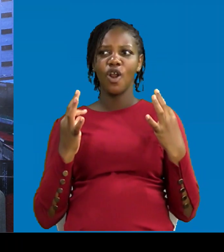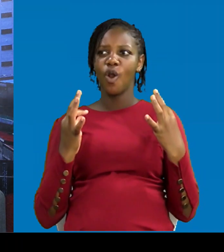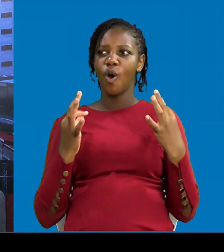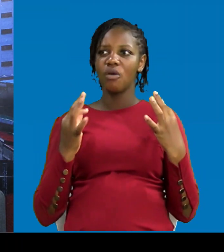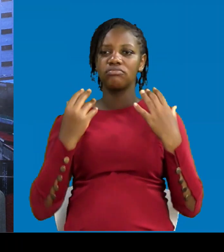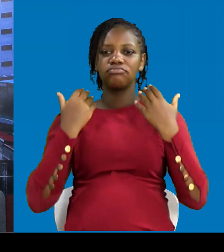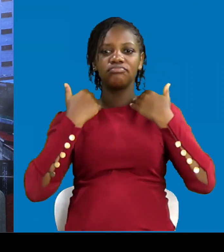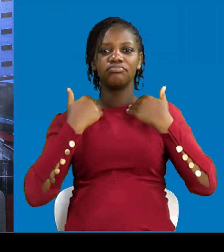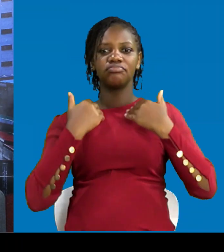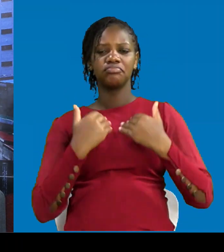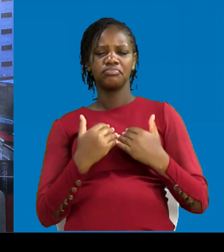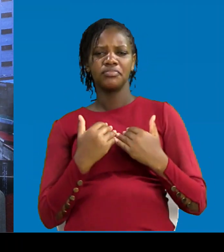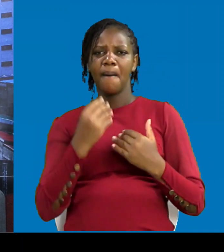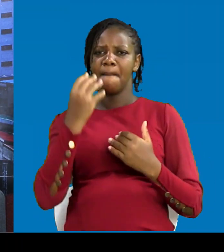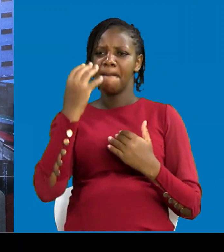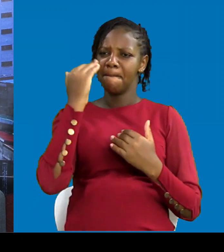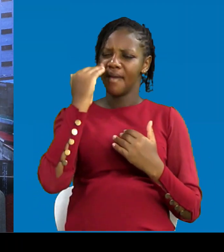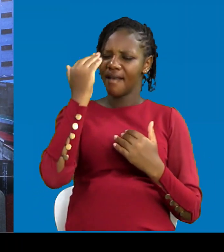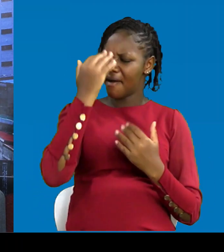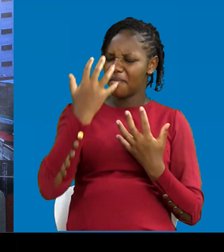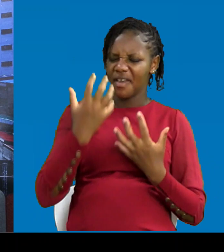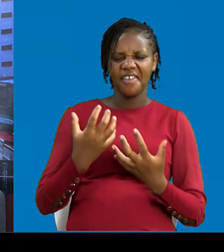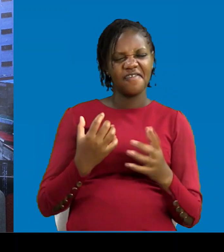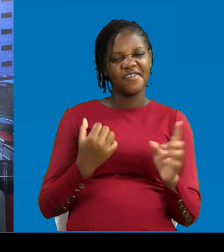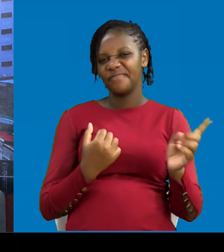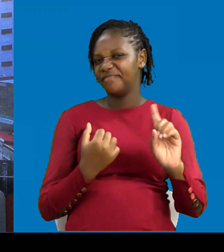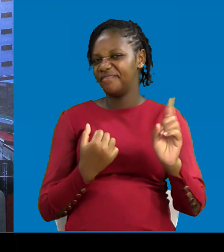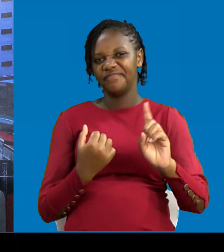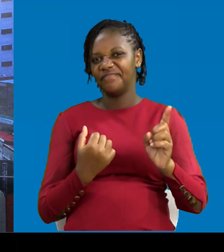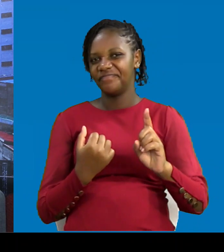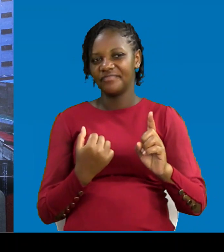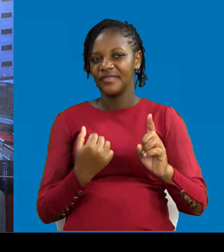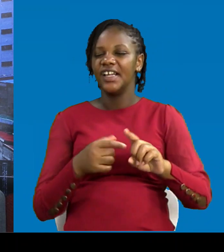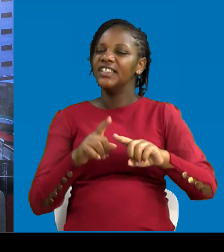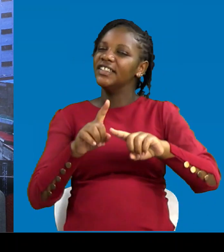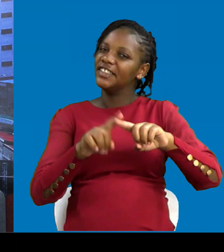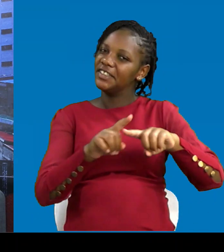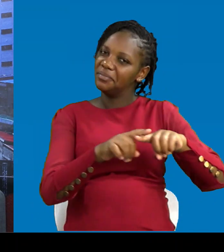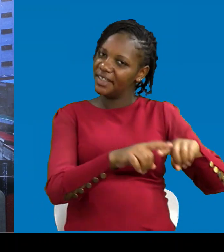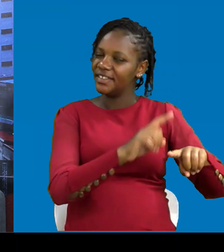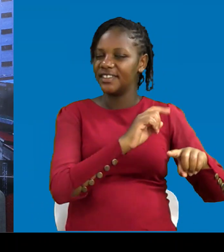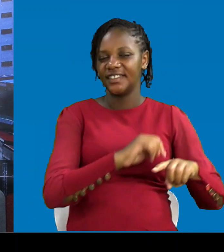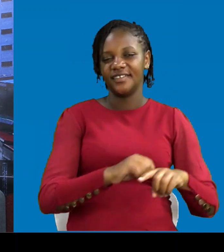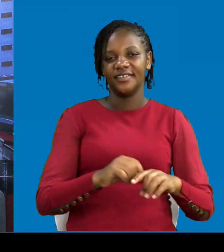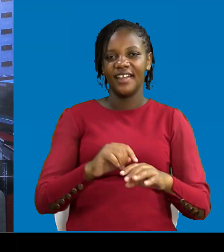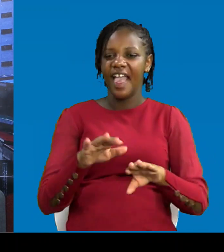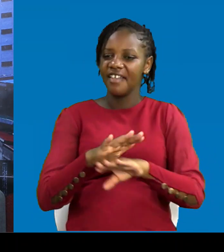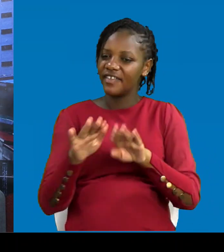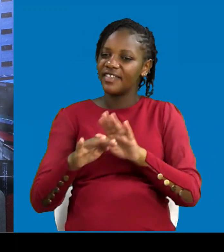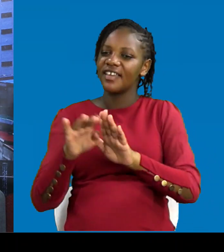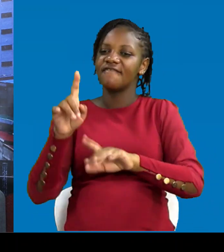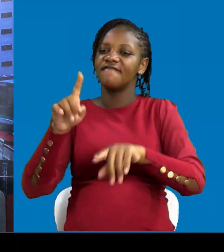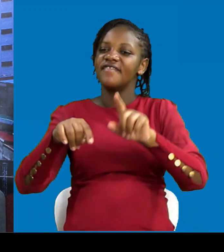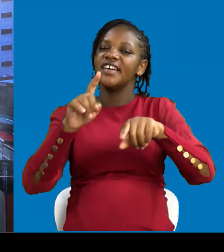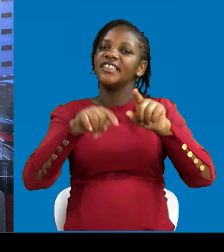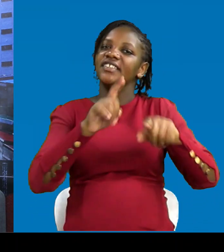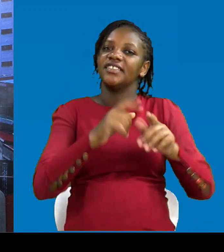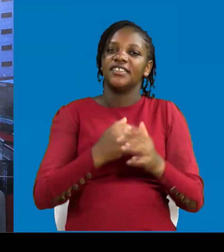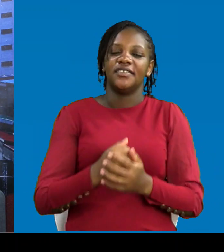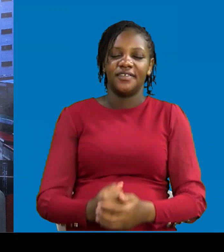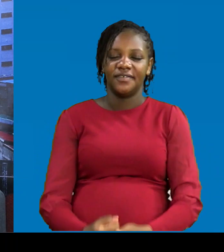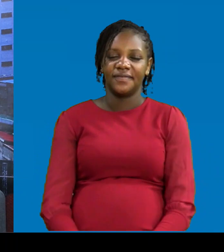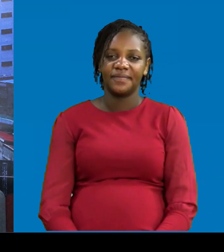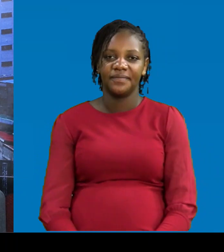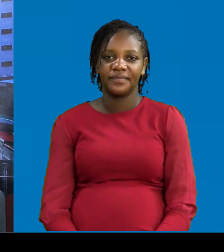So it's aspects such as those that would inform our decision on what kind of accessories we'd be